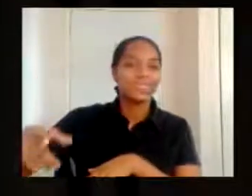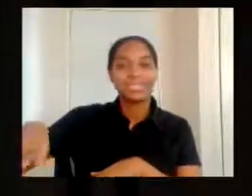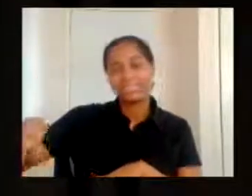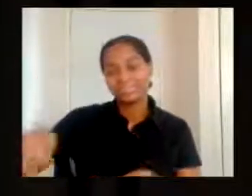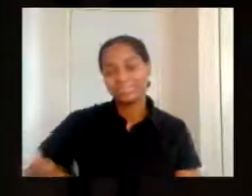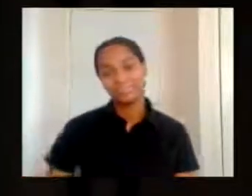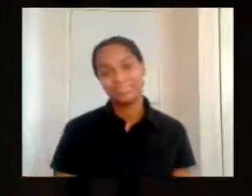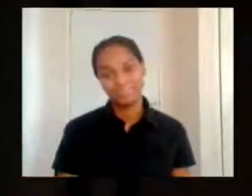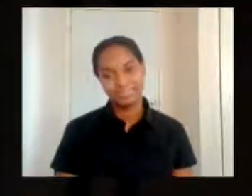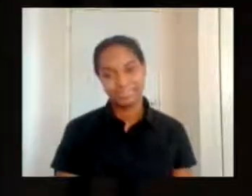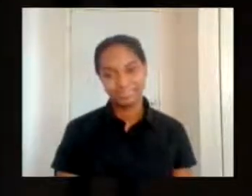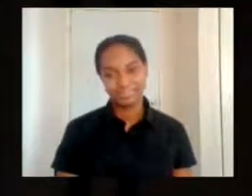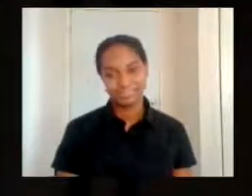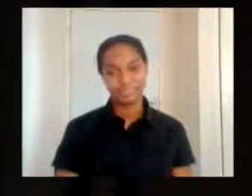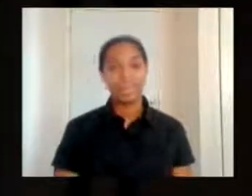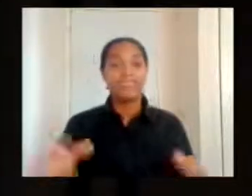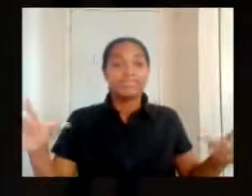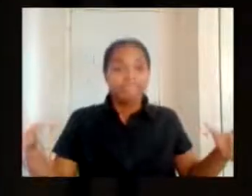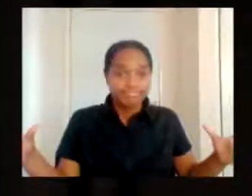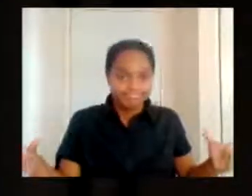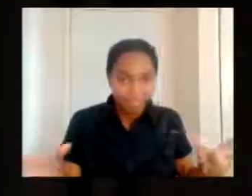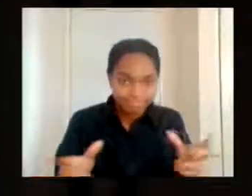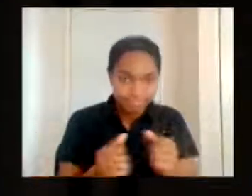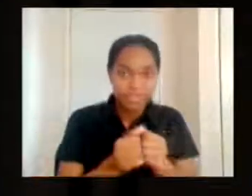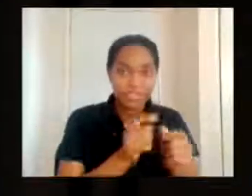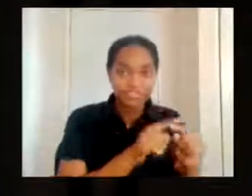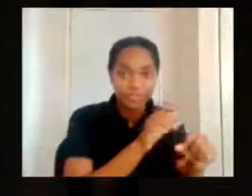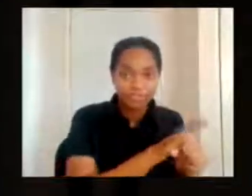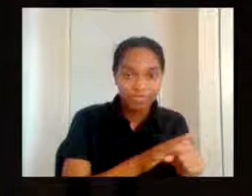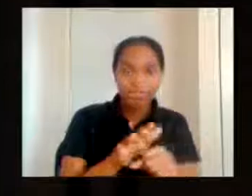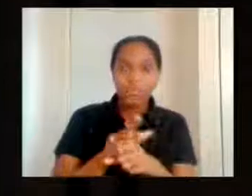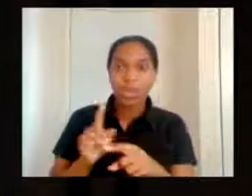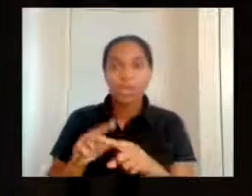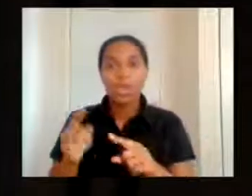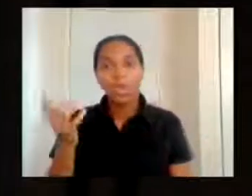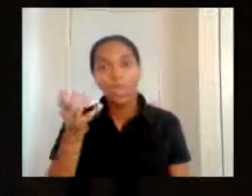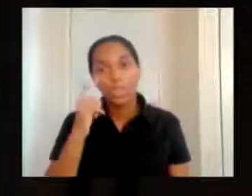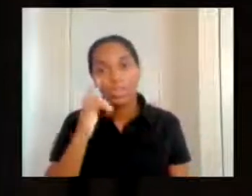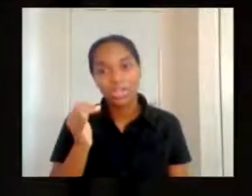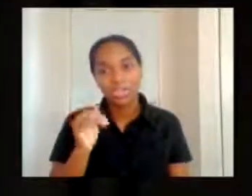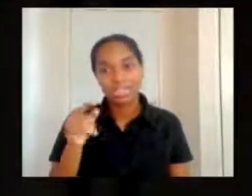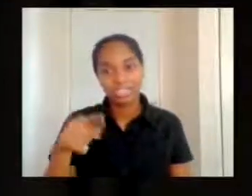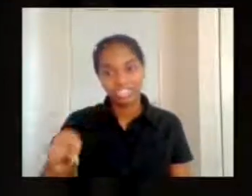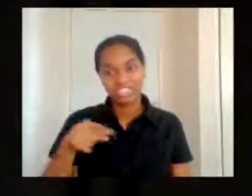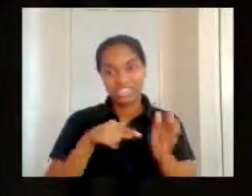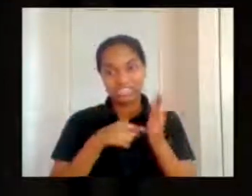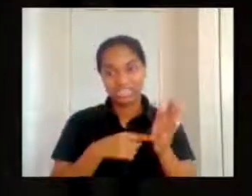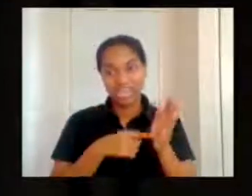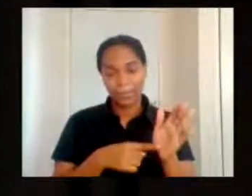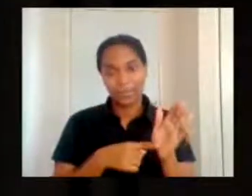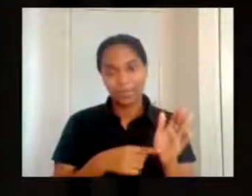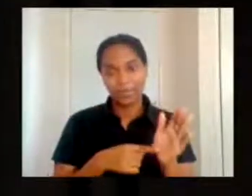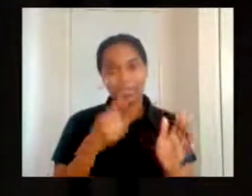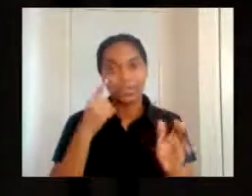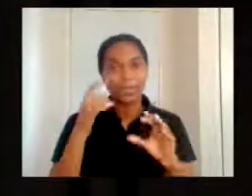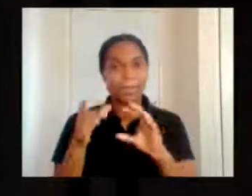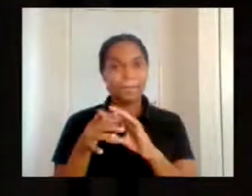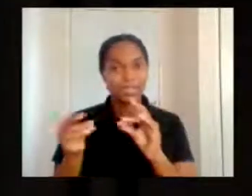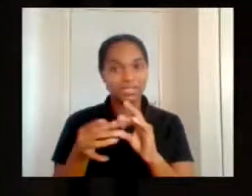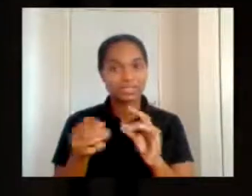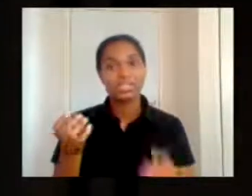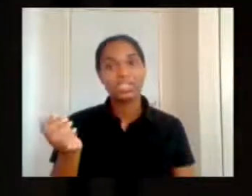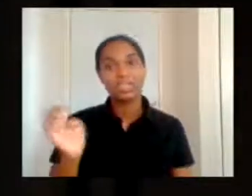So tying all together the different fields and how does it look? Here is an example of the message, the